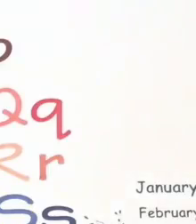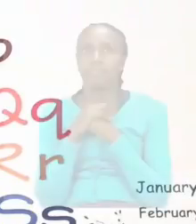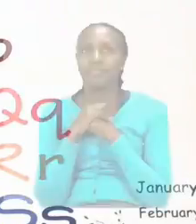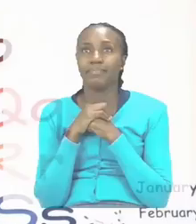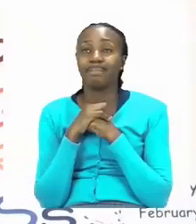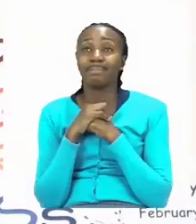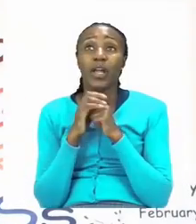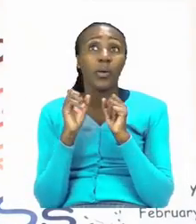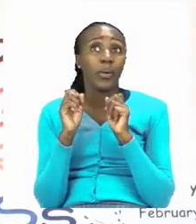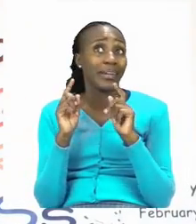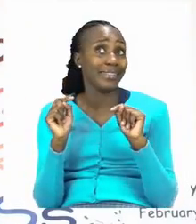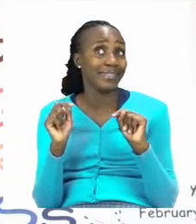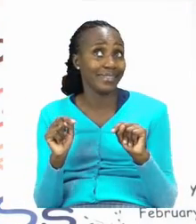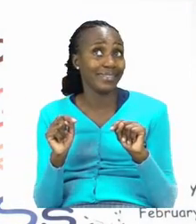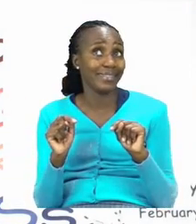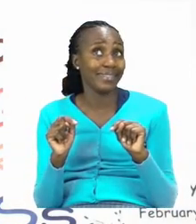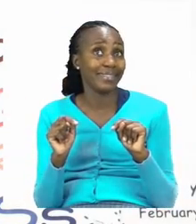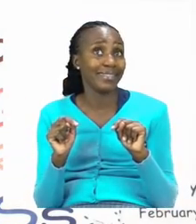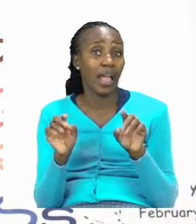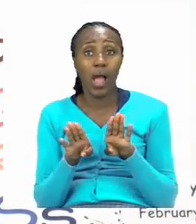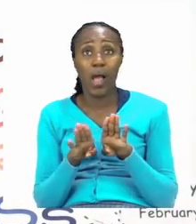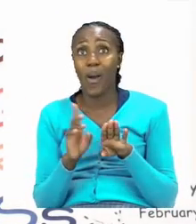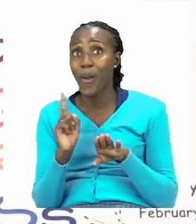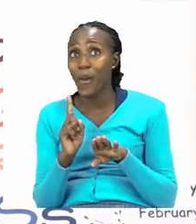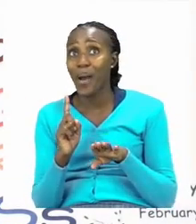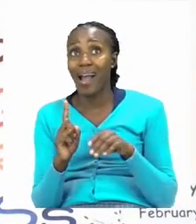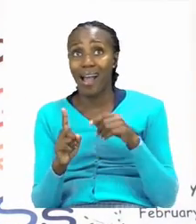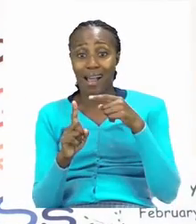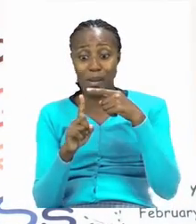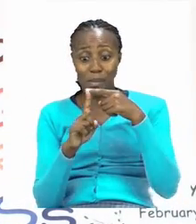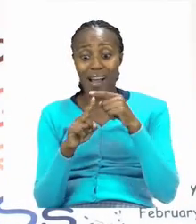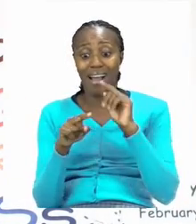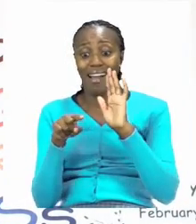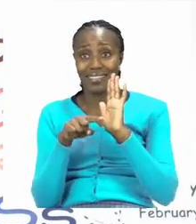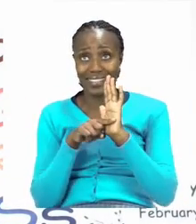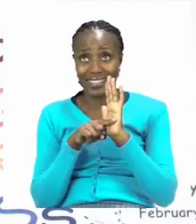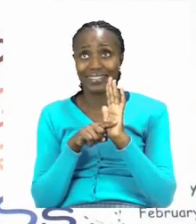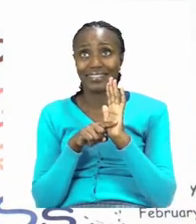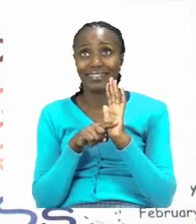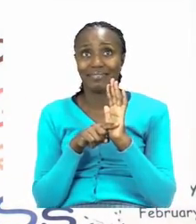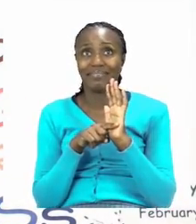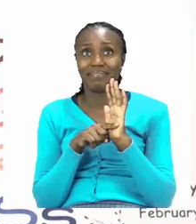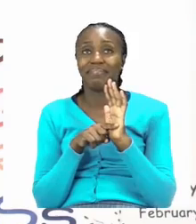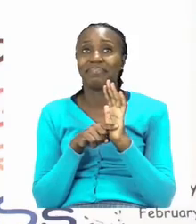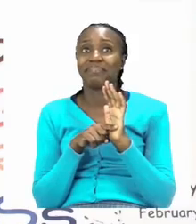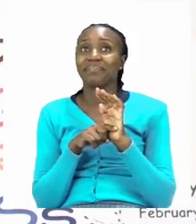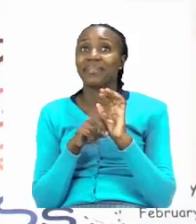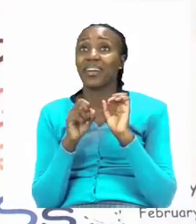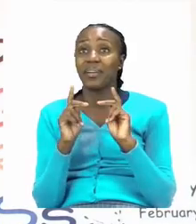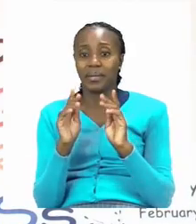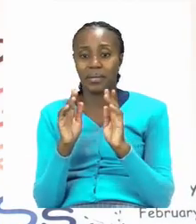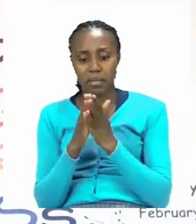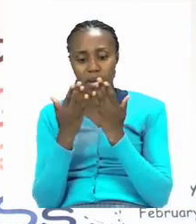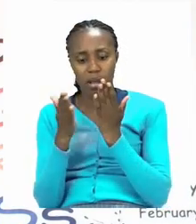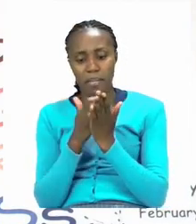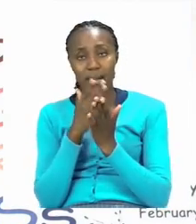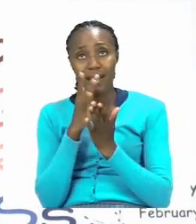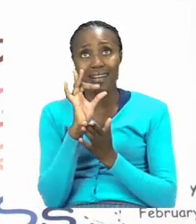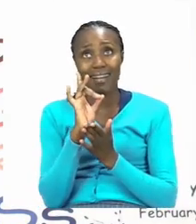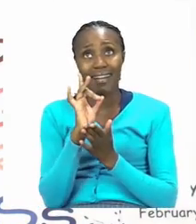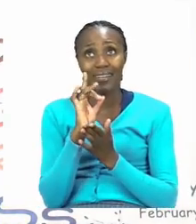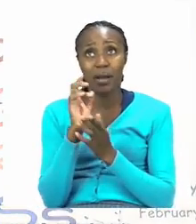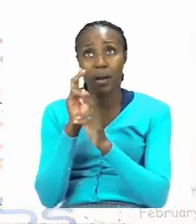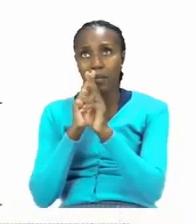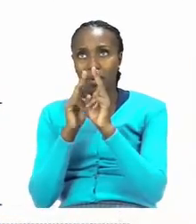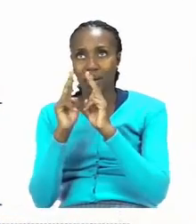Now, boys and girls, let's do a little bit of computation on page 8. On page 8 today, it's all about addition